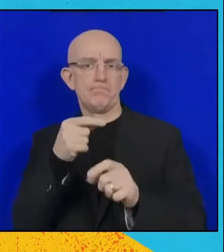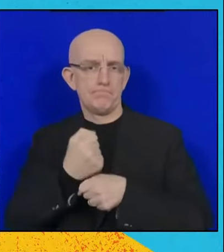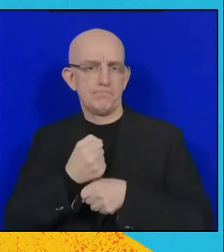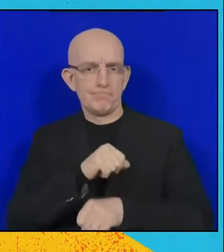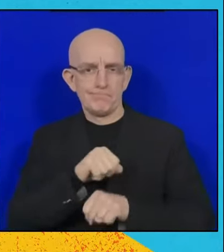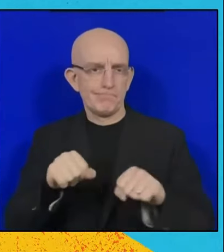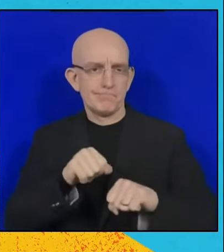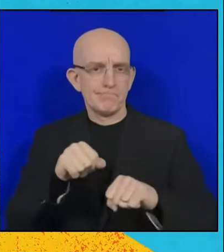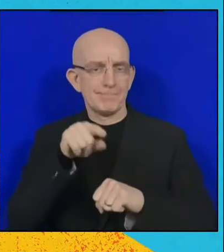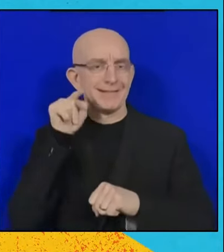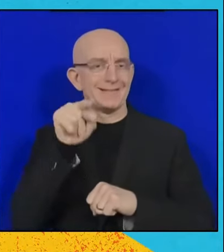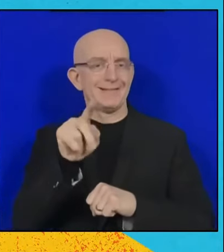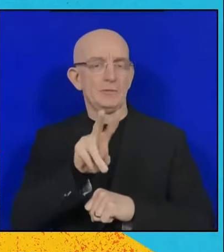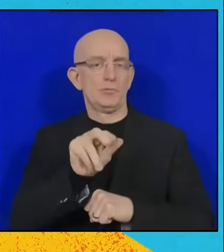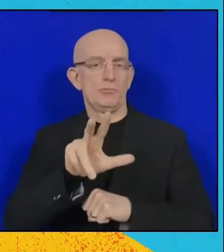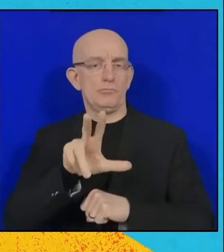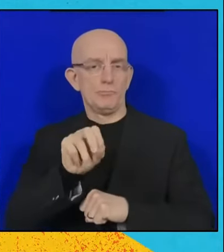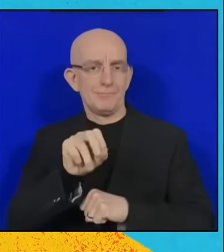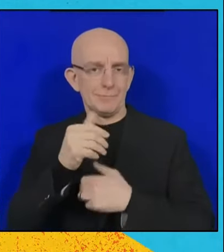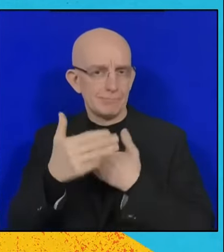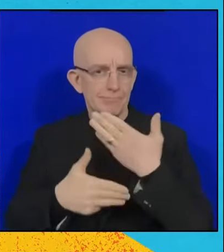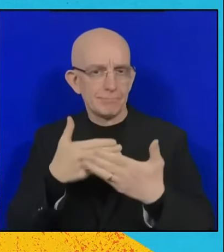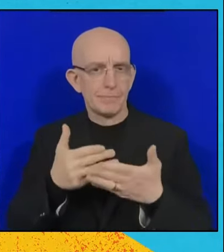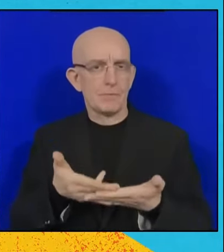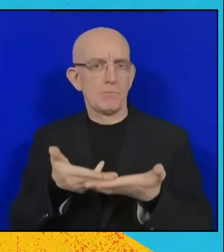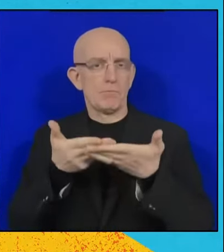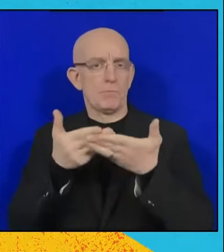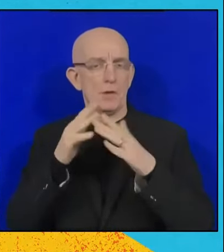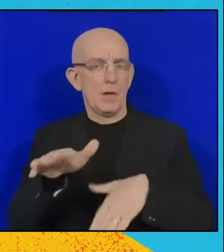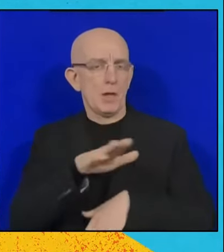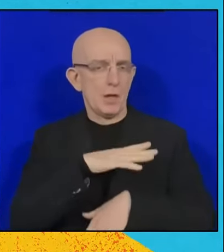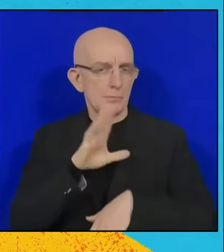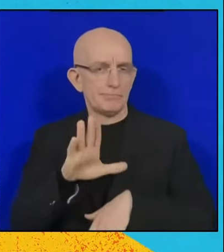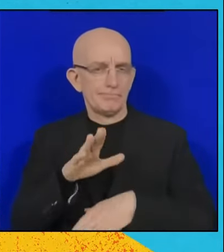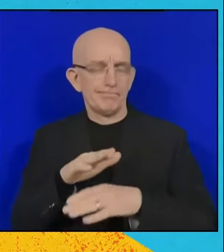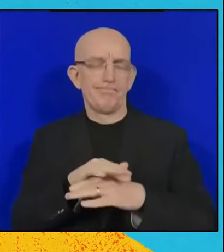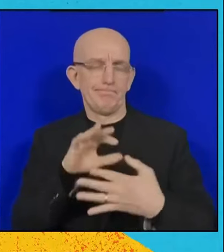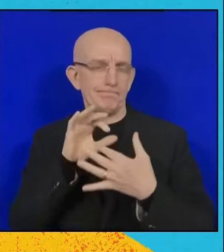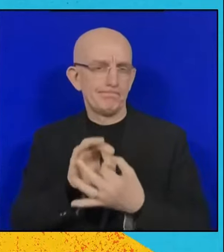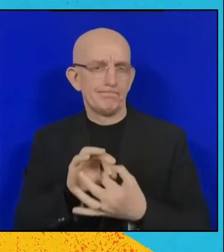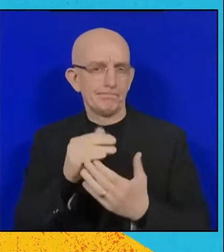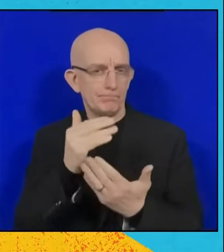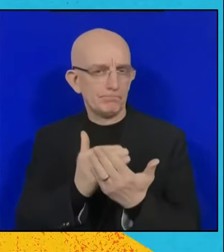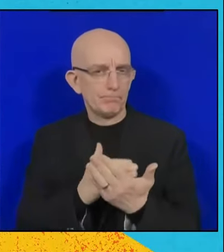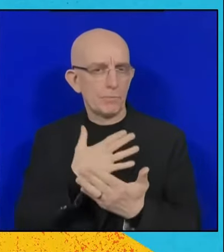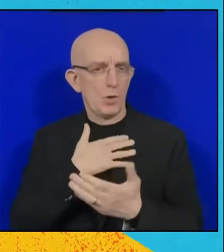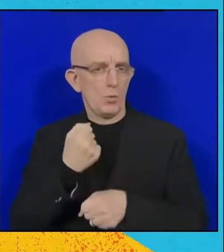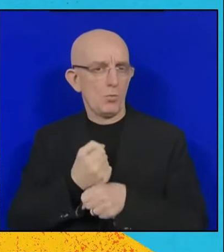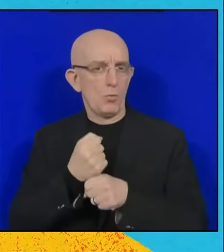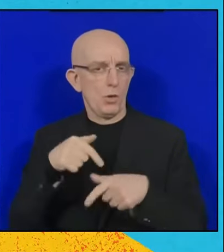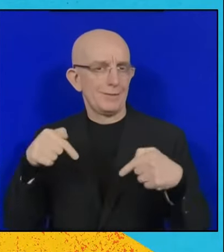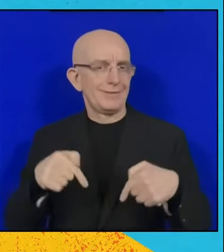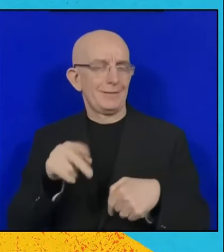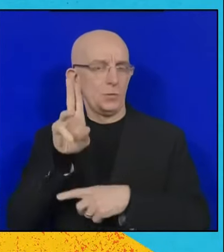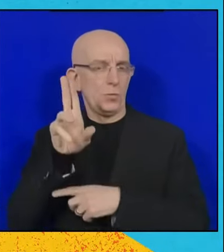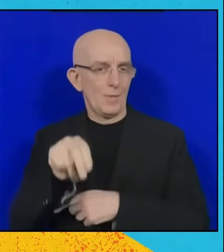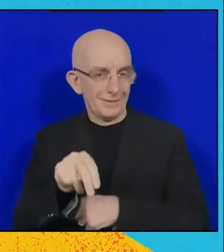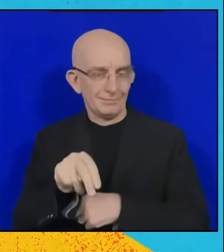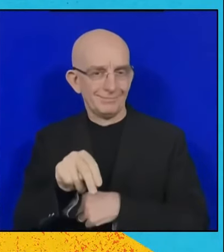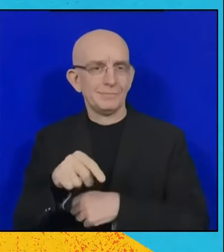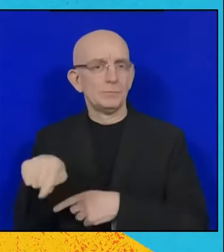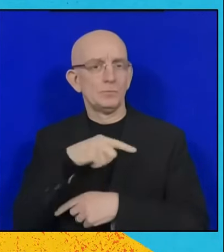work of the United Nations. What we need is immediate, bold, and transformative action to reverse course and